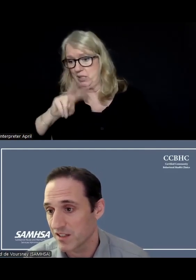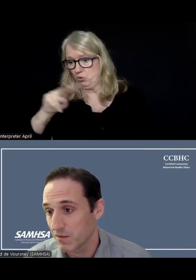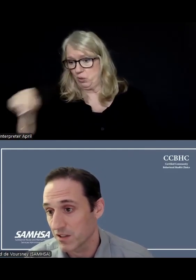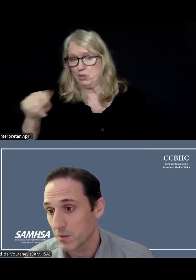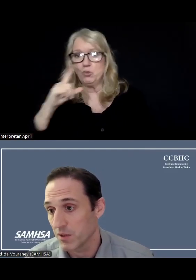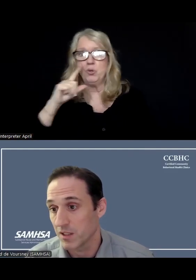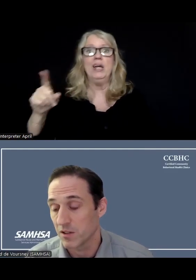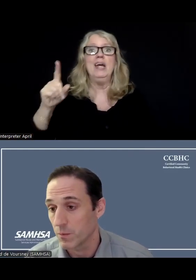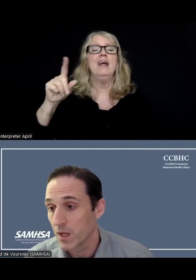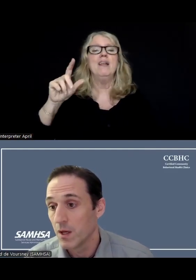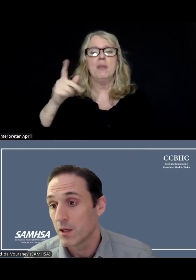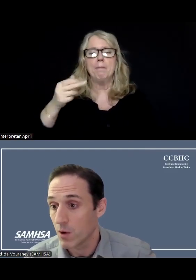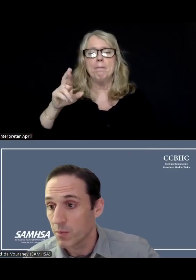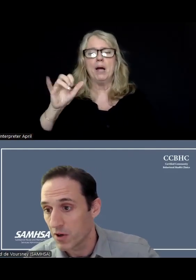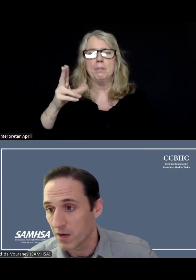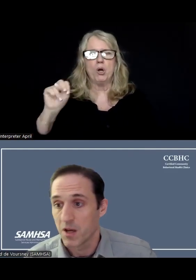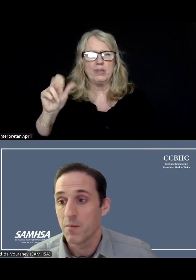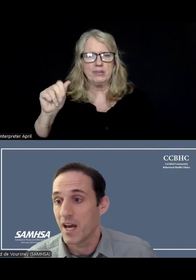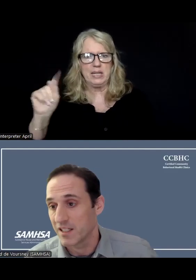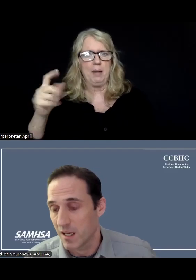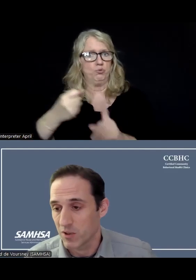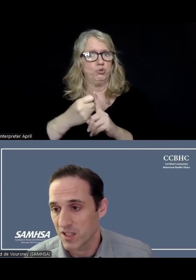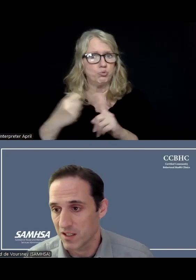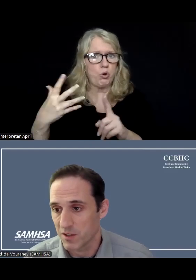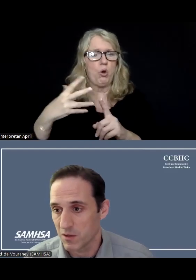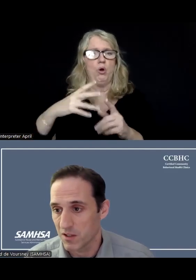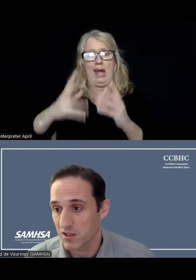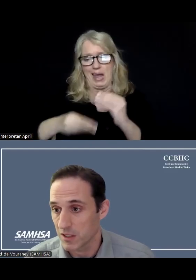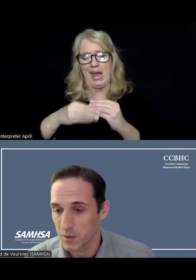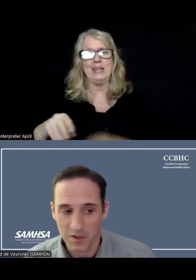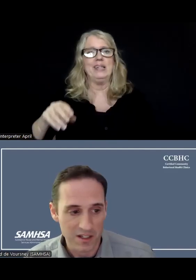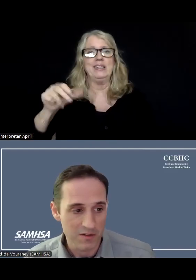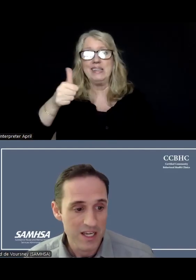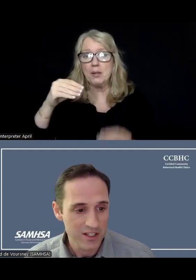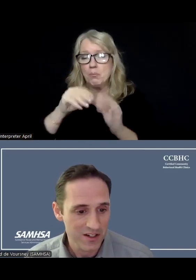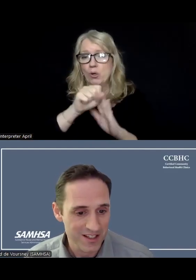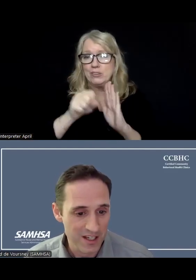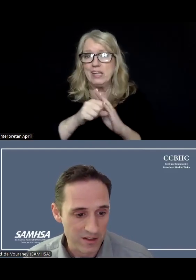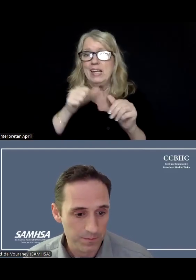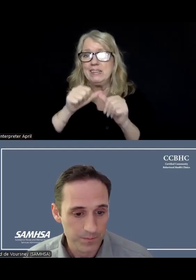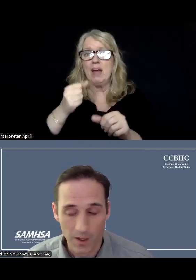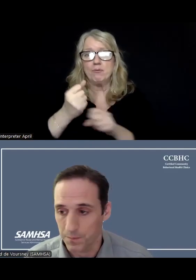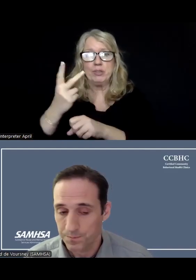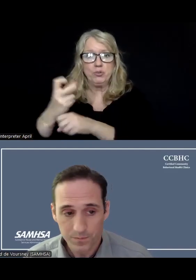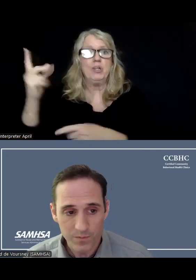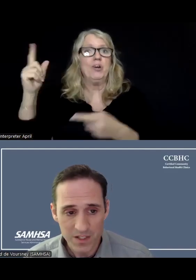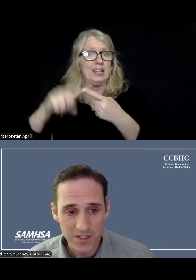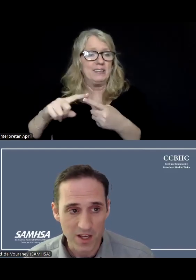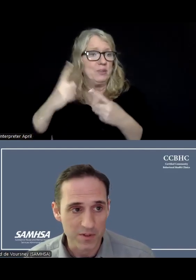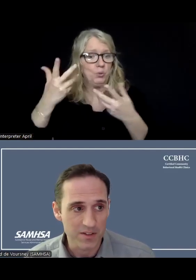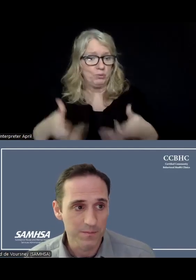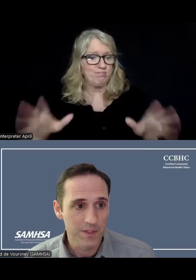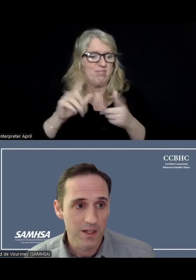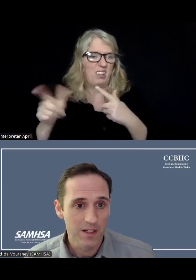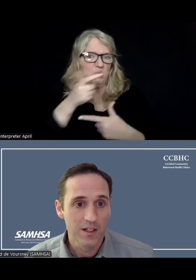Communities Act is giving us the ability to grow the program by adding 10 more states every 2 years until we run out of interested states. Next